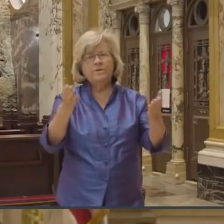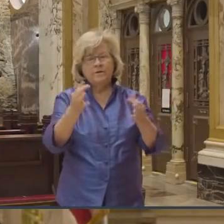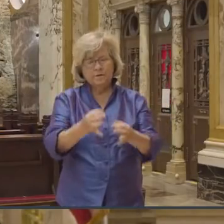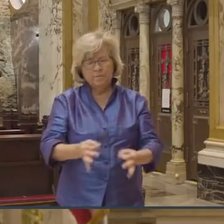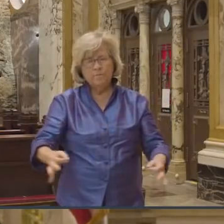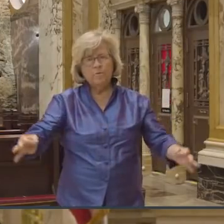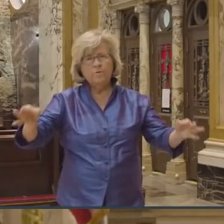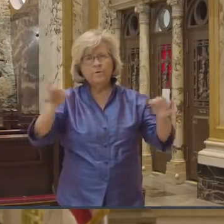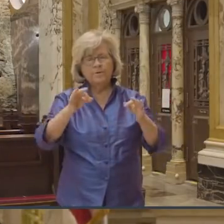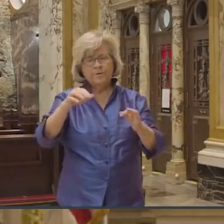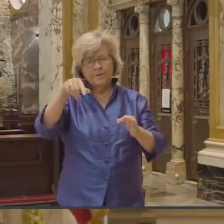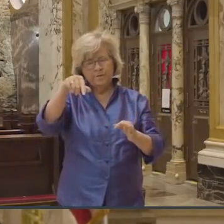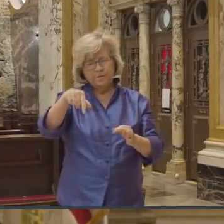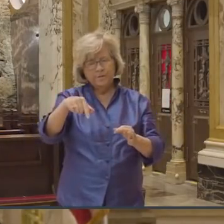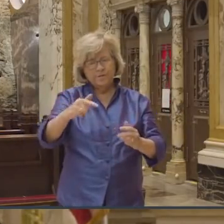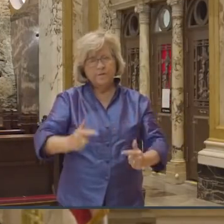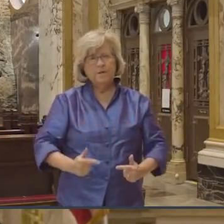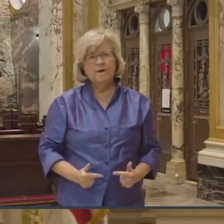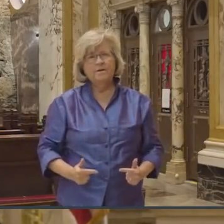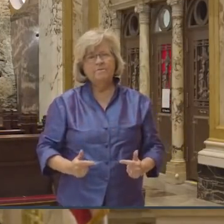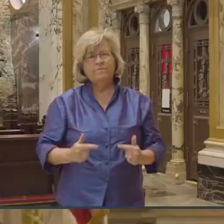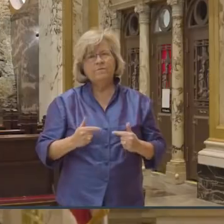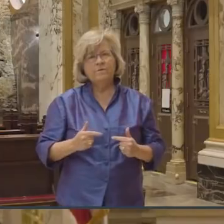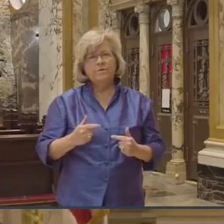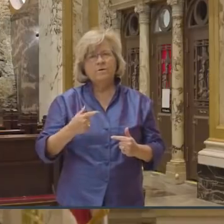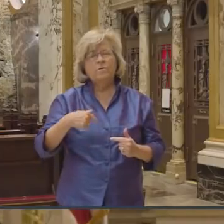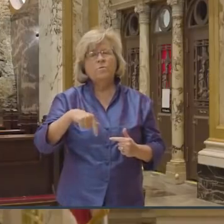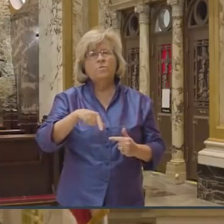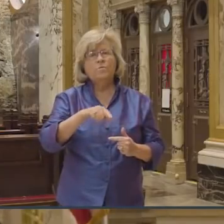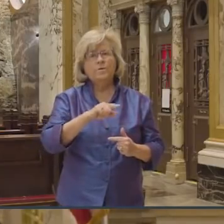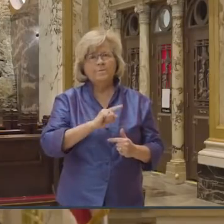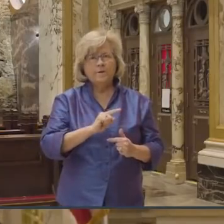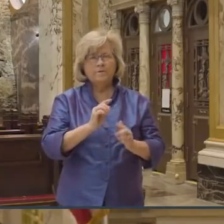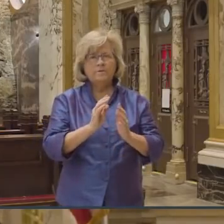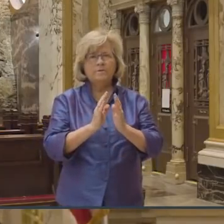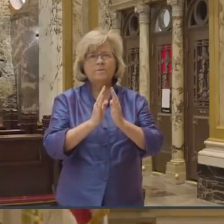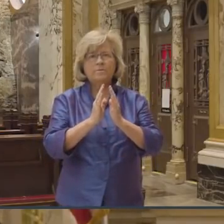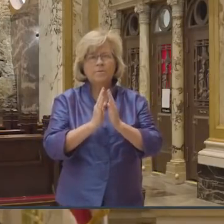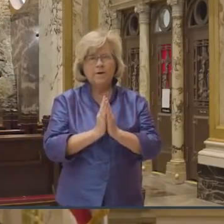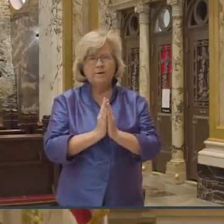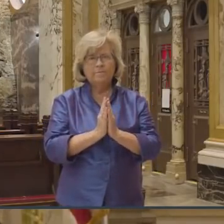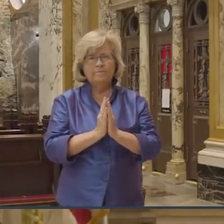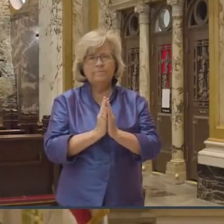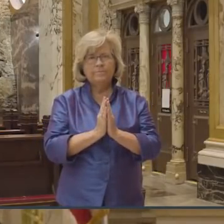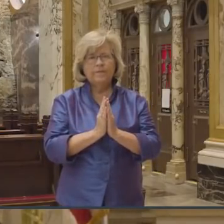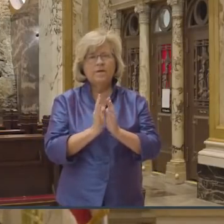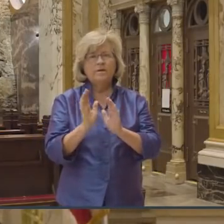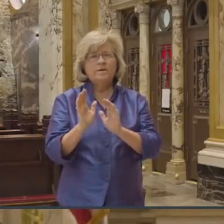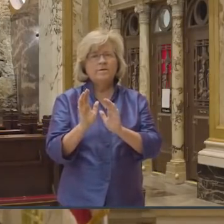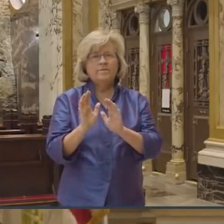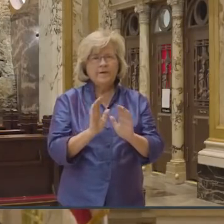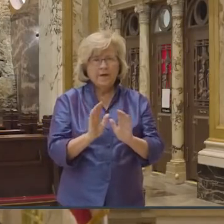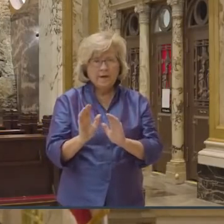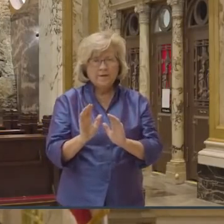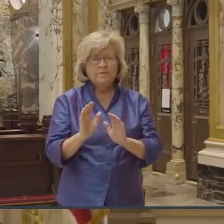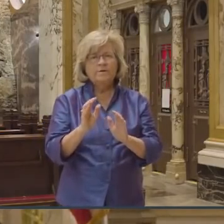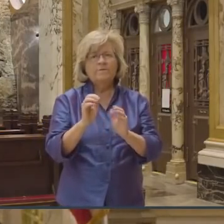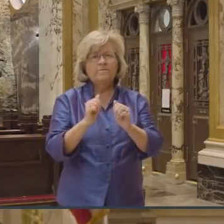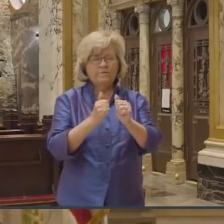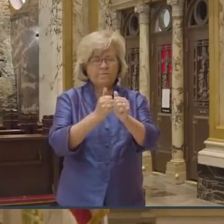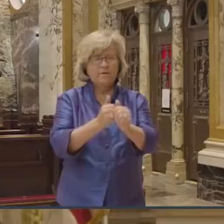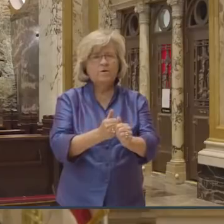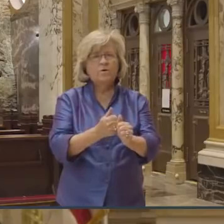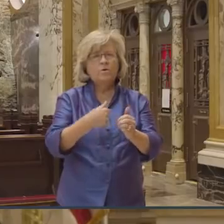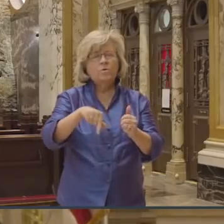worthwhile in this life, we must indeed pray. In the Acts of the Apostles today,